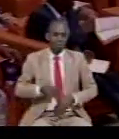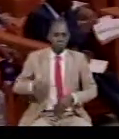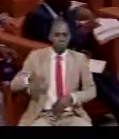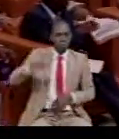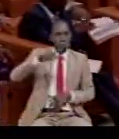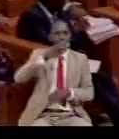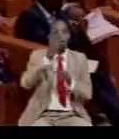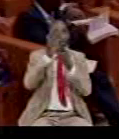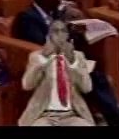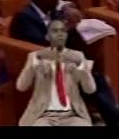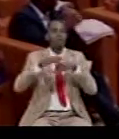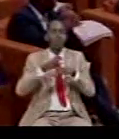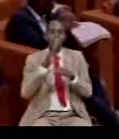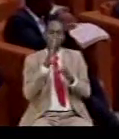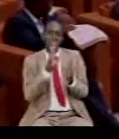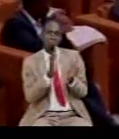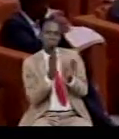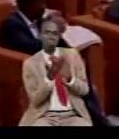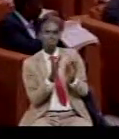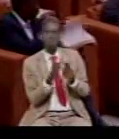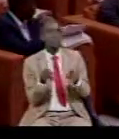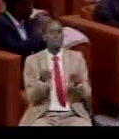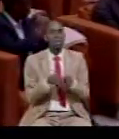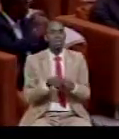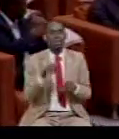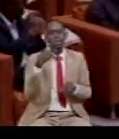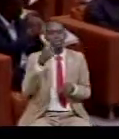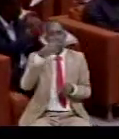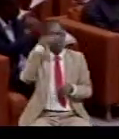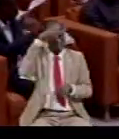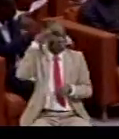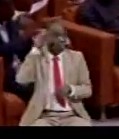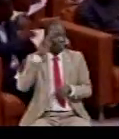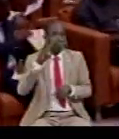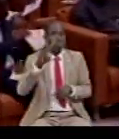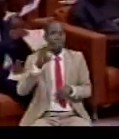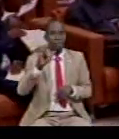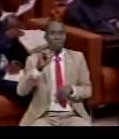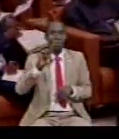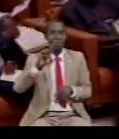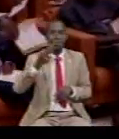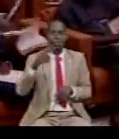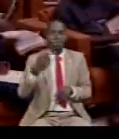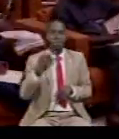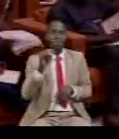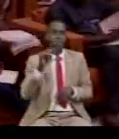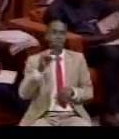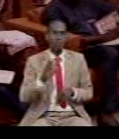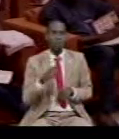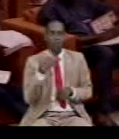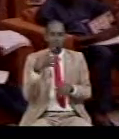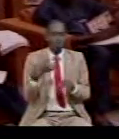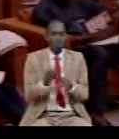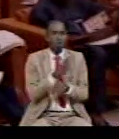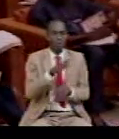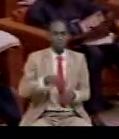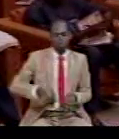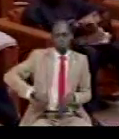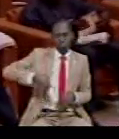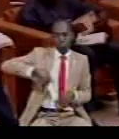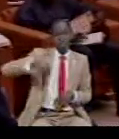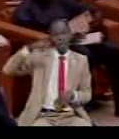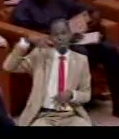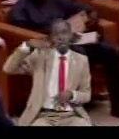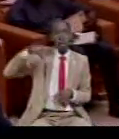be likened unto 10 virgins which took their lamps and went forth to meet